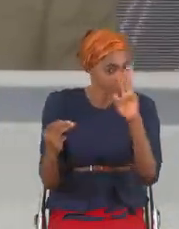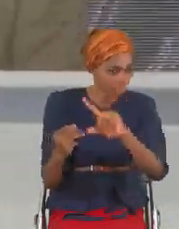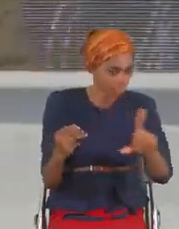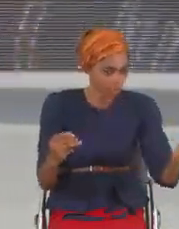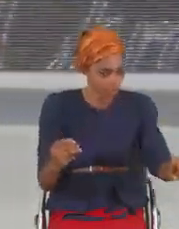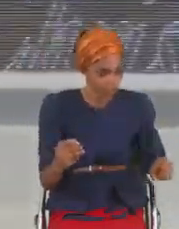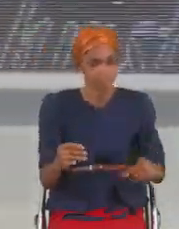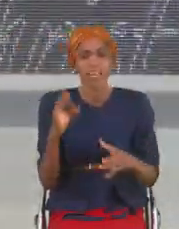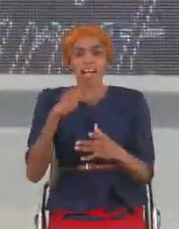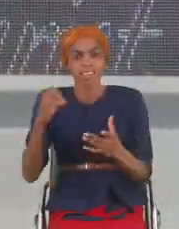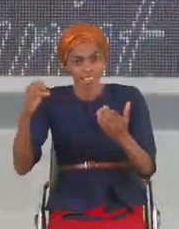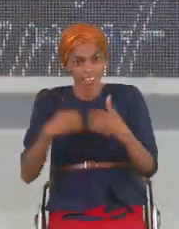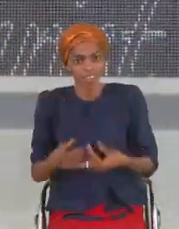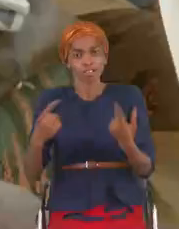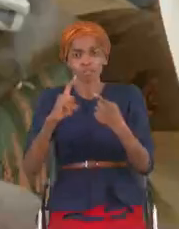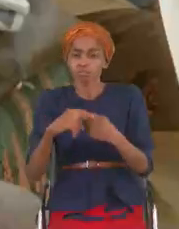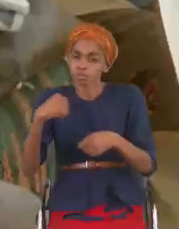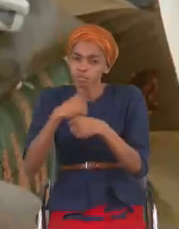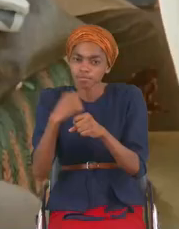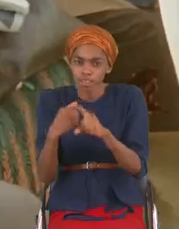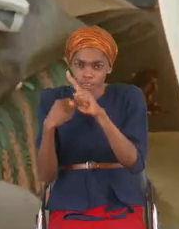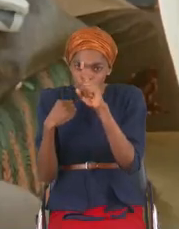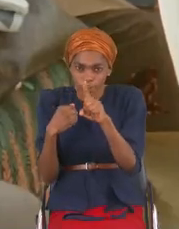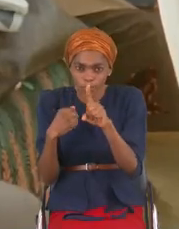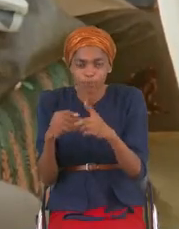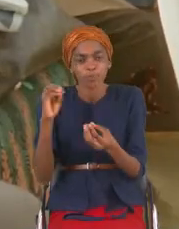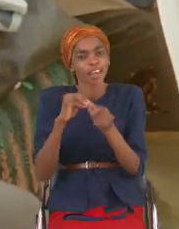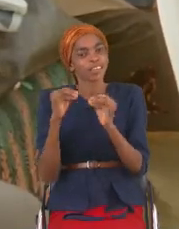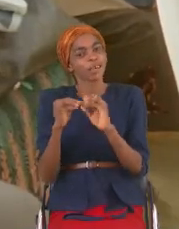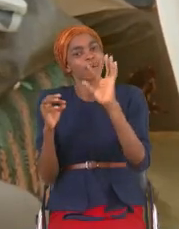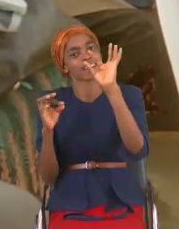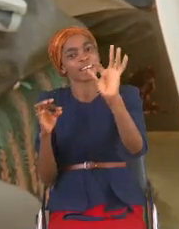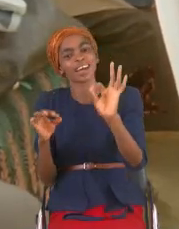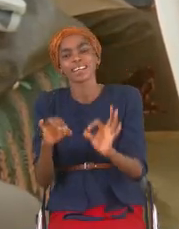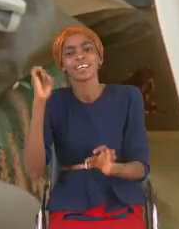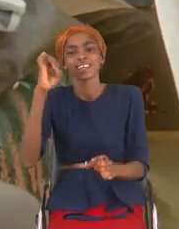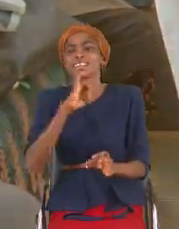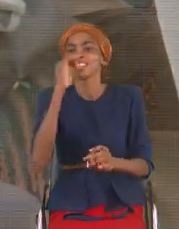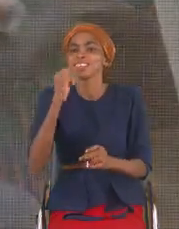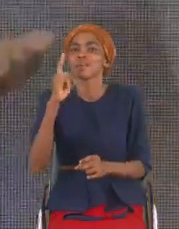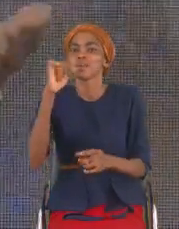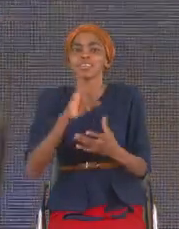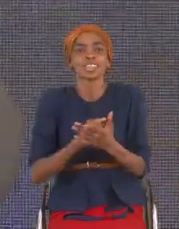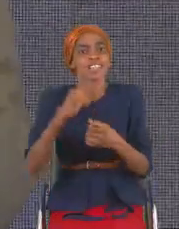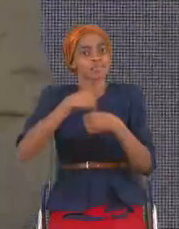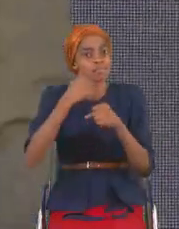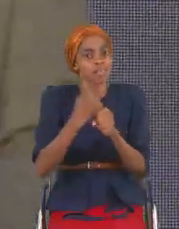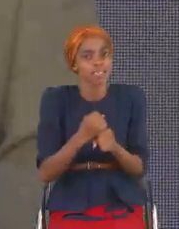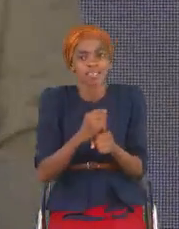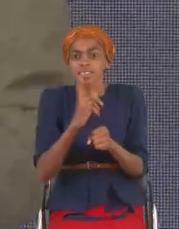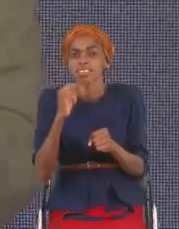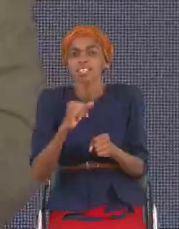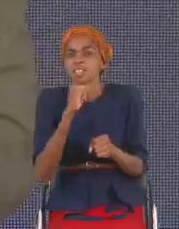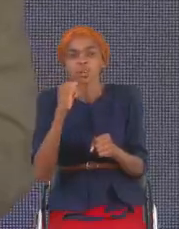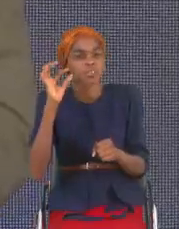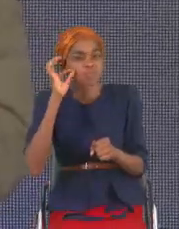come to make you. Number nine is the one that makes the unfruitful